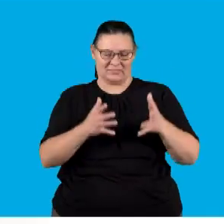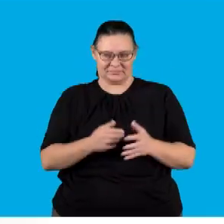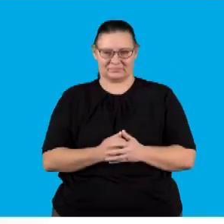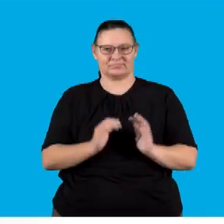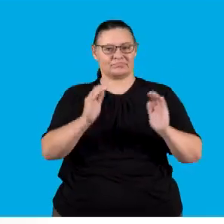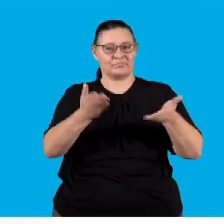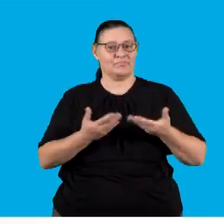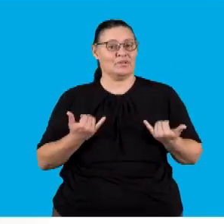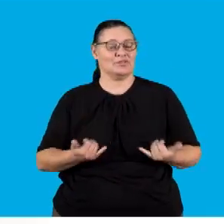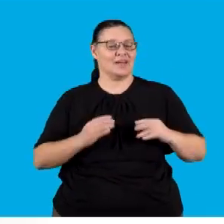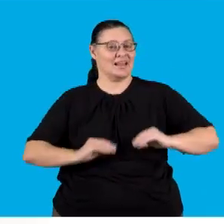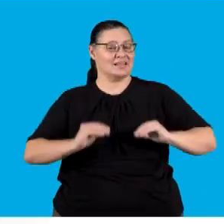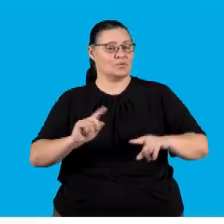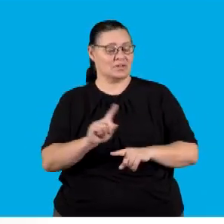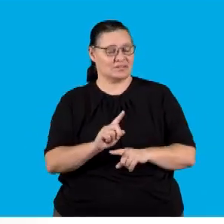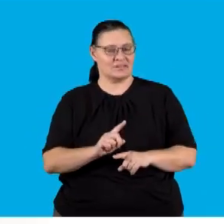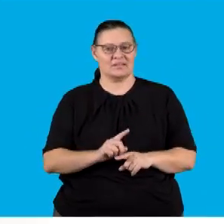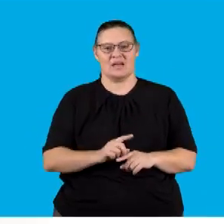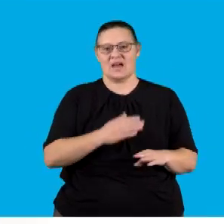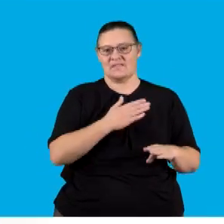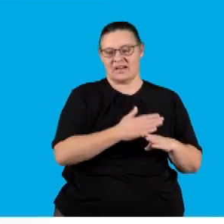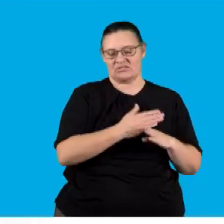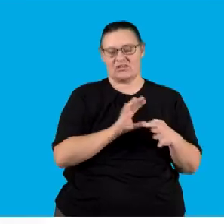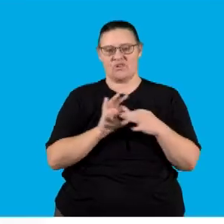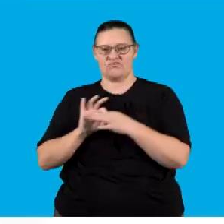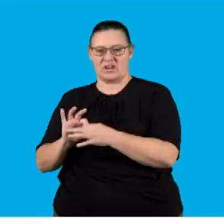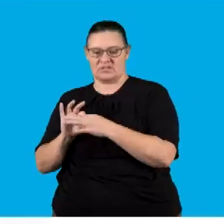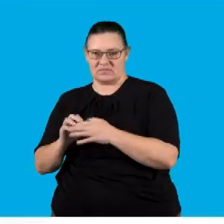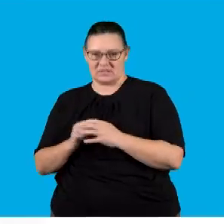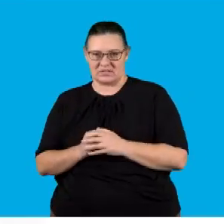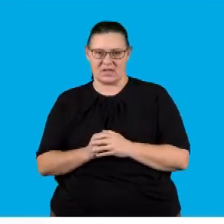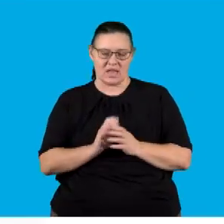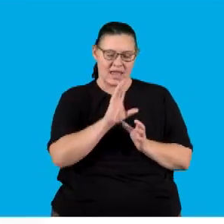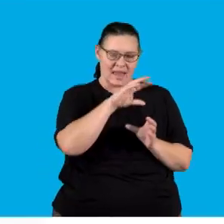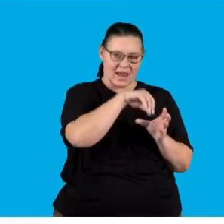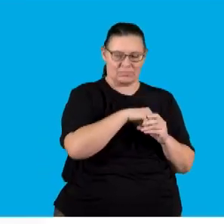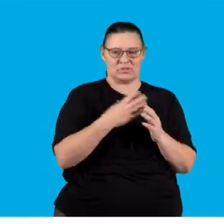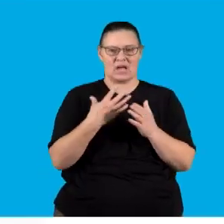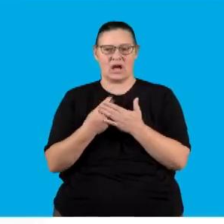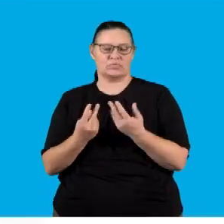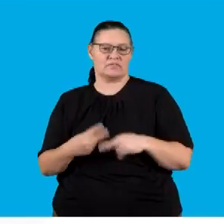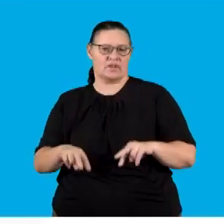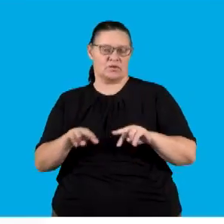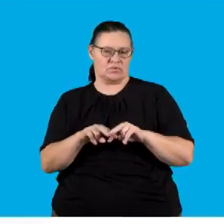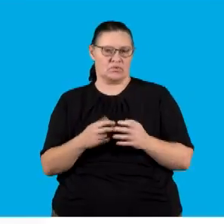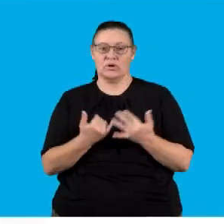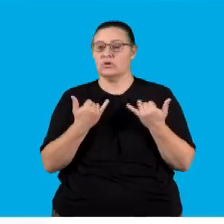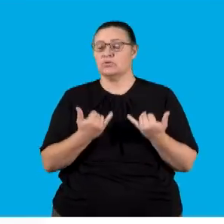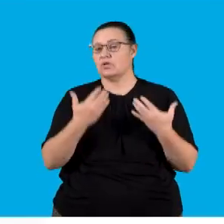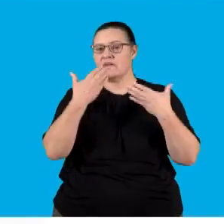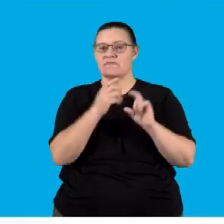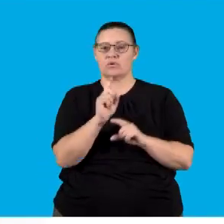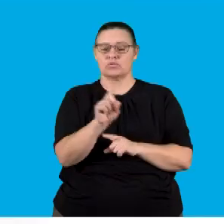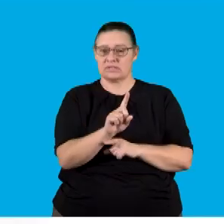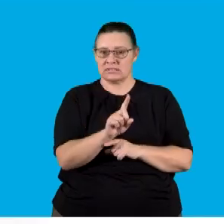Hello learners, and welcome to today's lesson of functions and relationships, input and output values, where today we